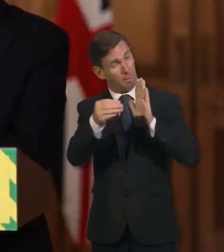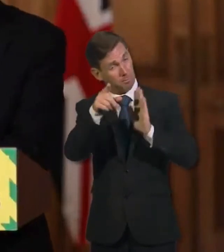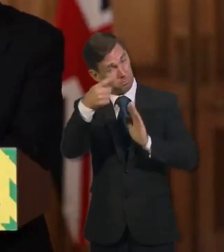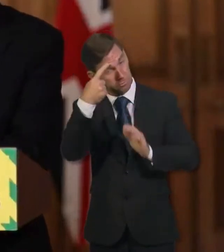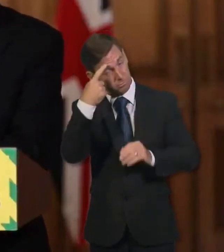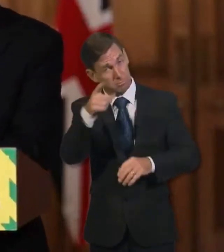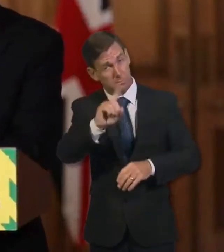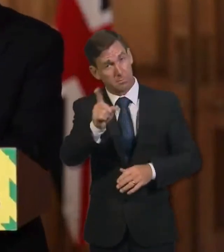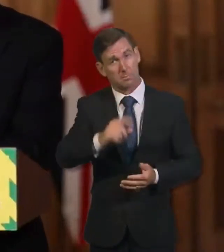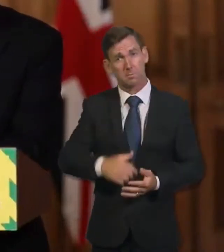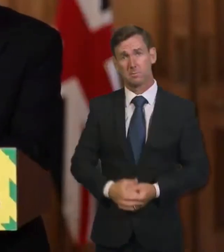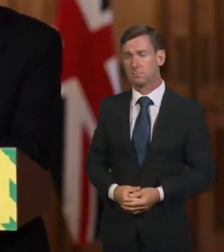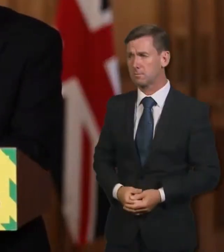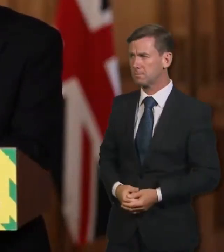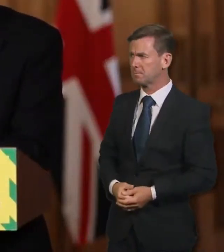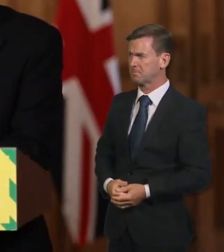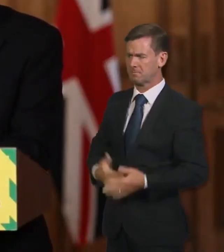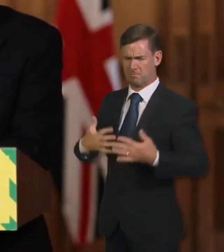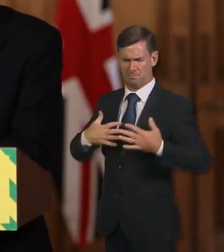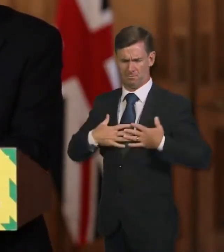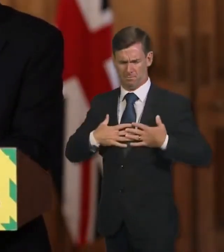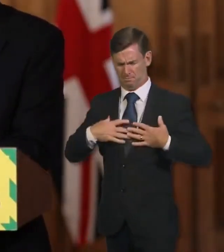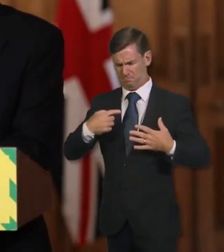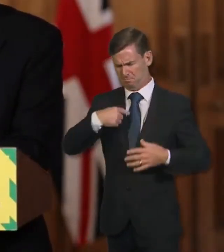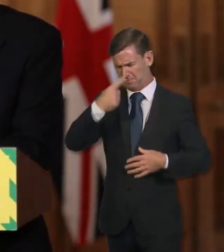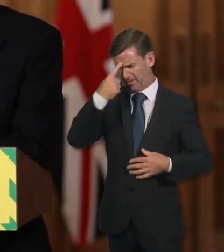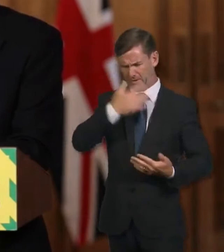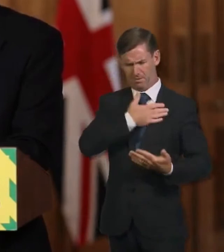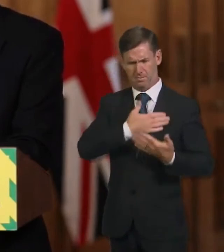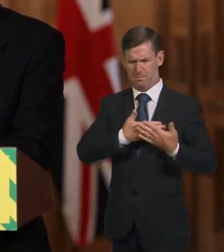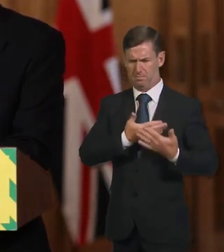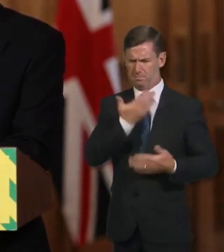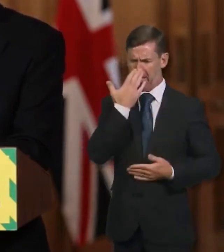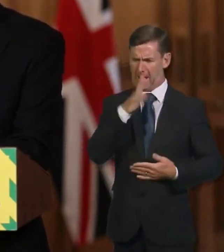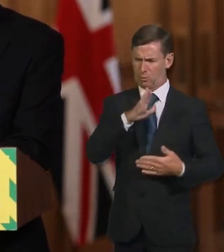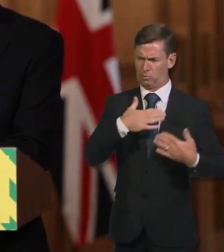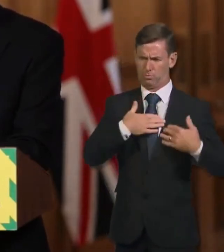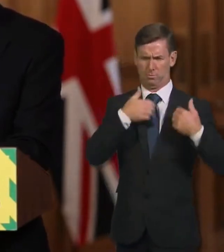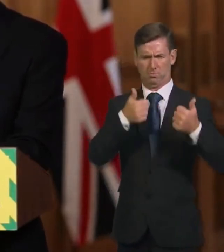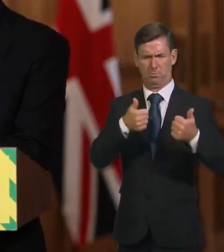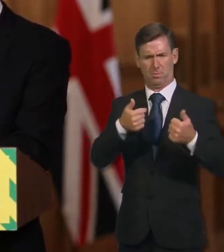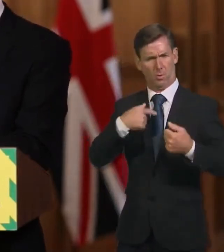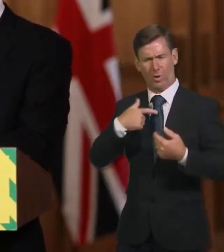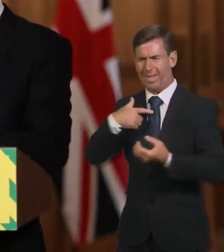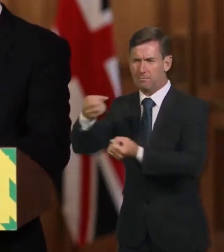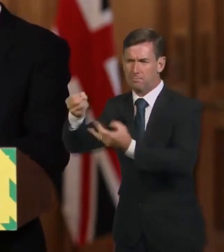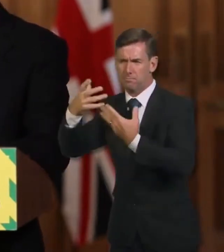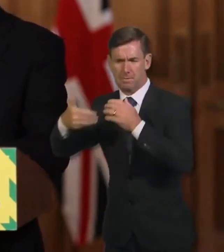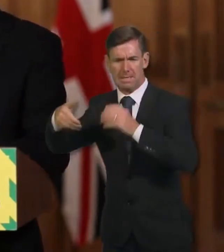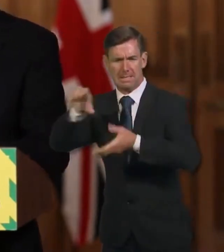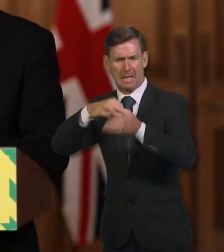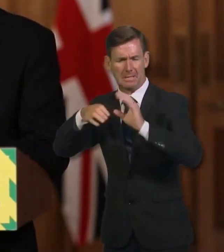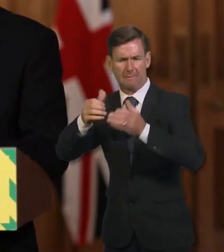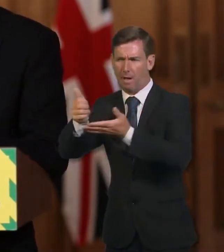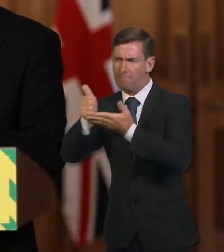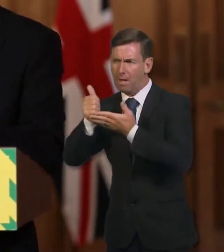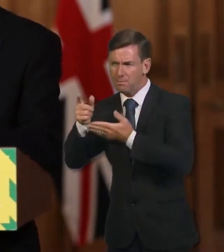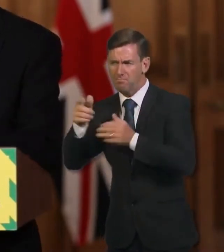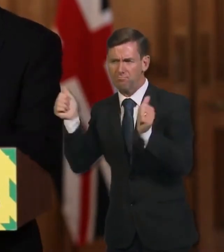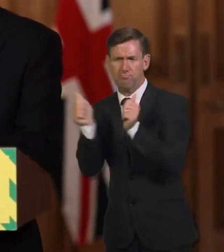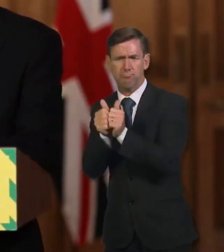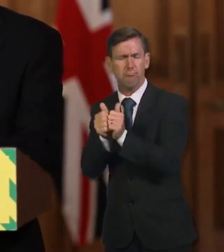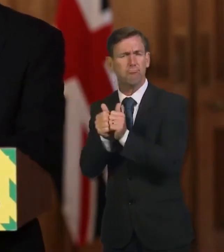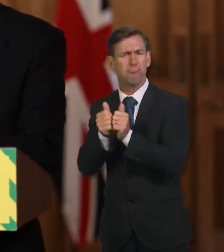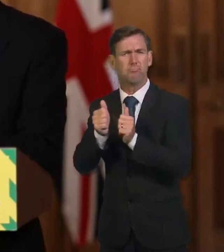coverings, which is endorsed by our scientific advisors, is it's context specific. So, for example,